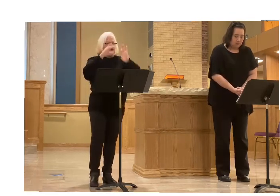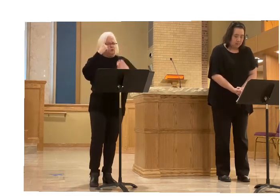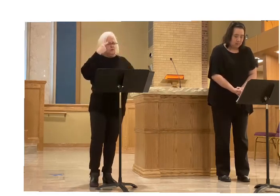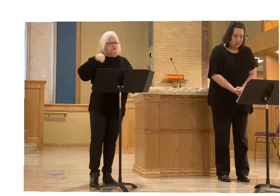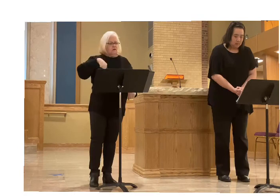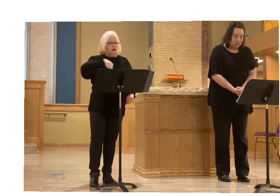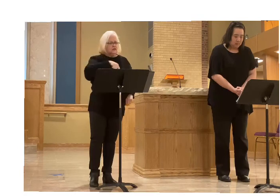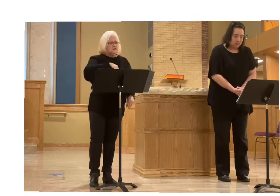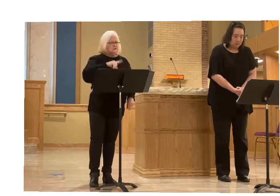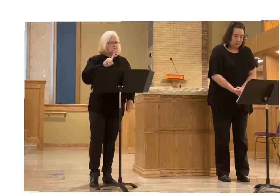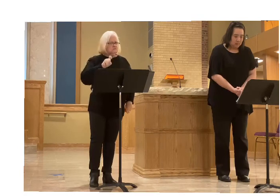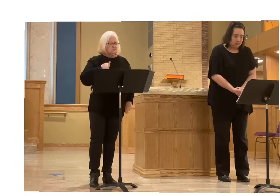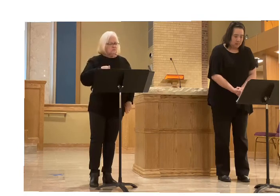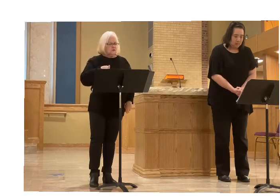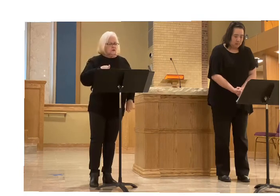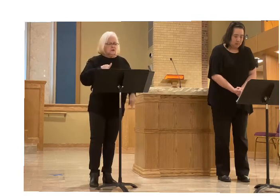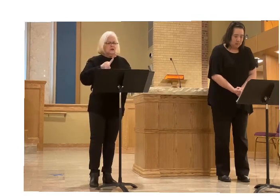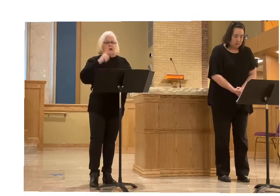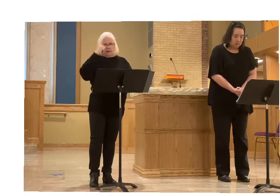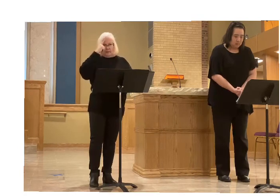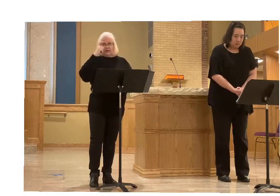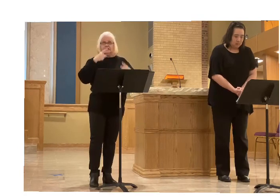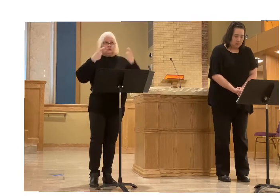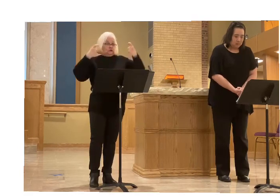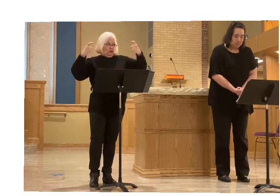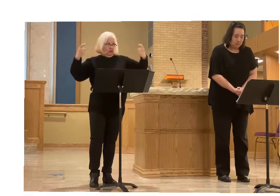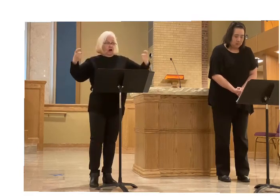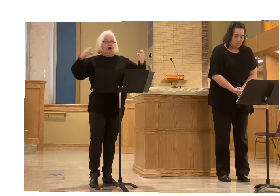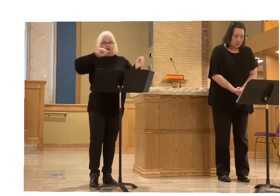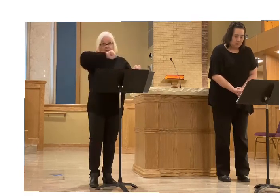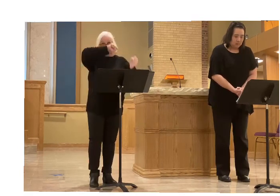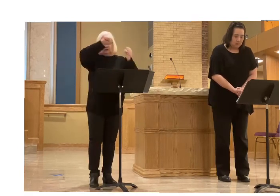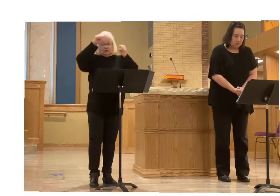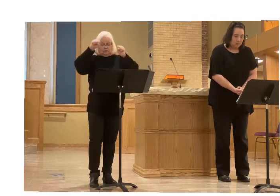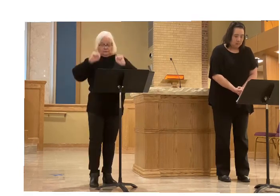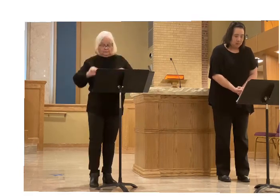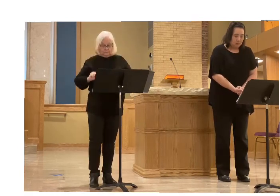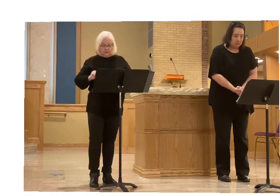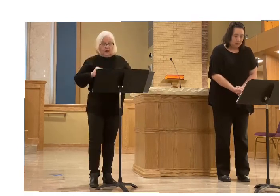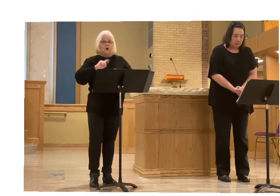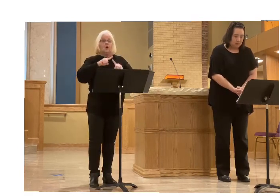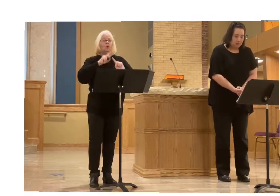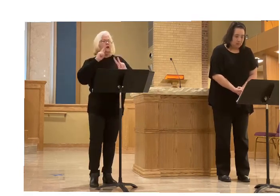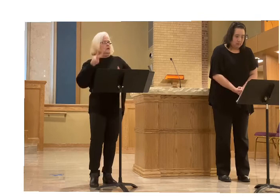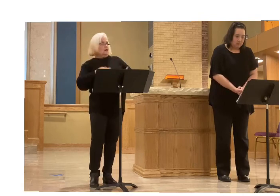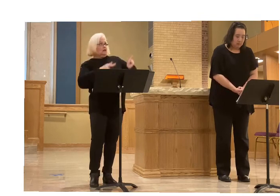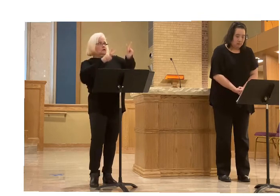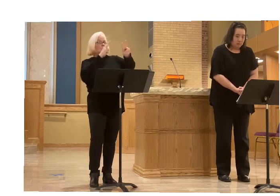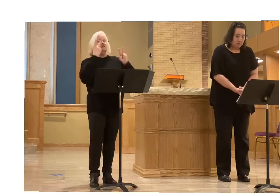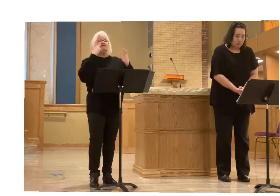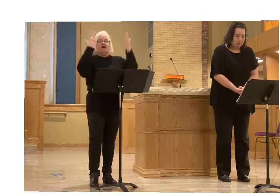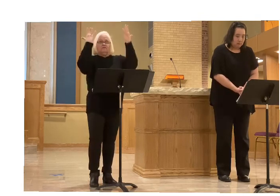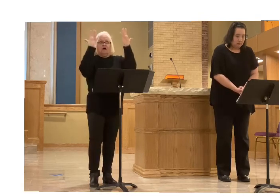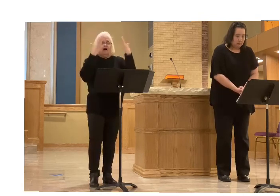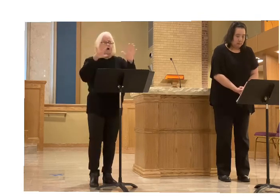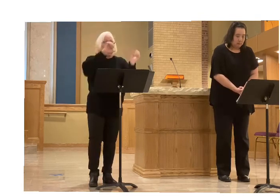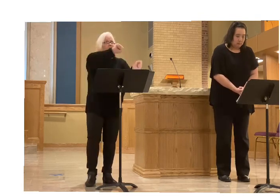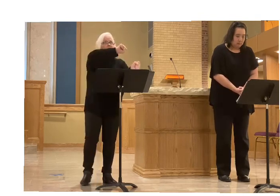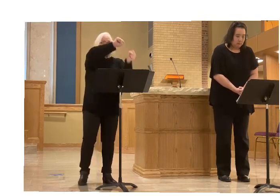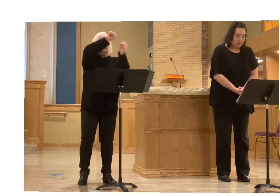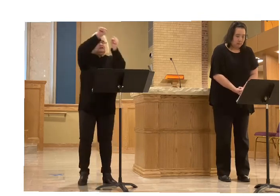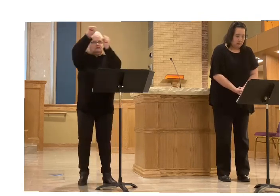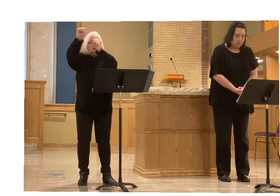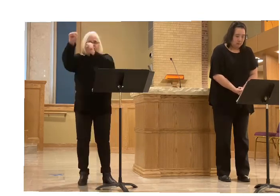us?" For it was very large. But looking up, they saw that the stone had been rolled back, and